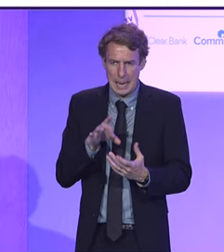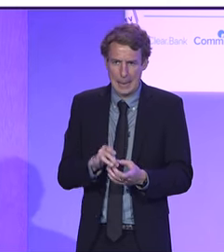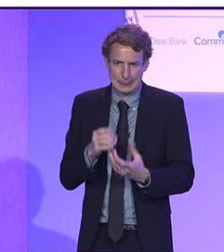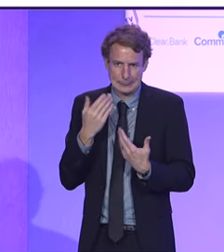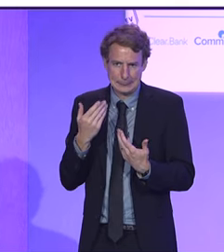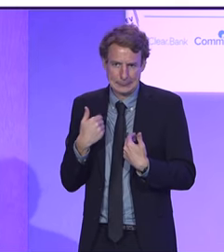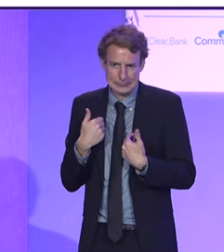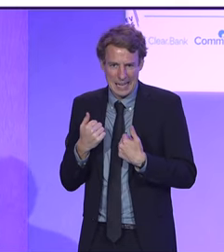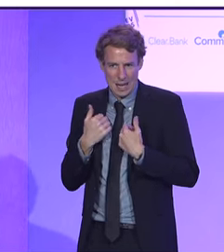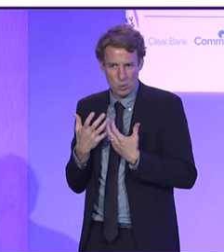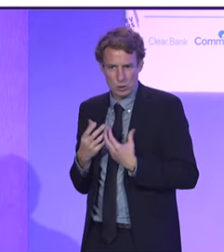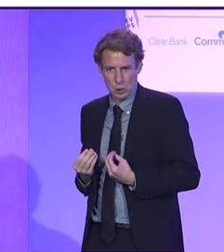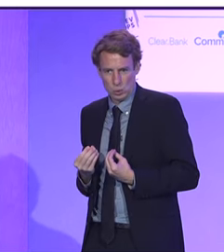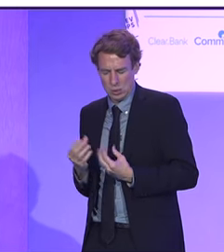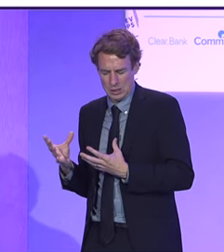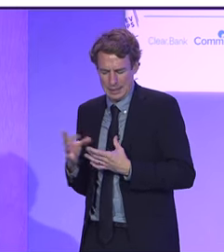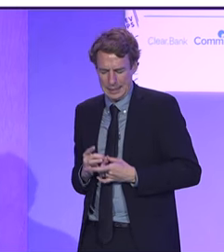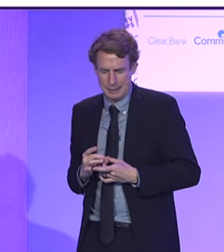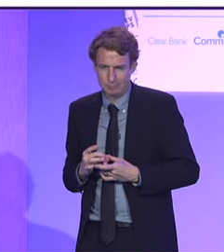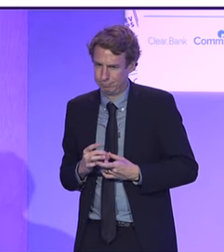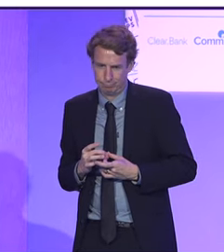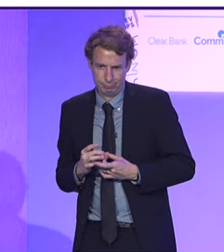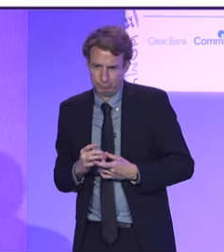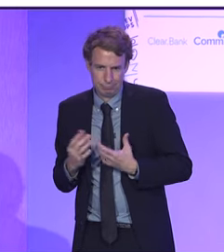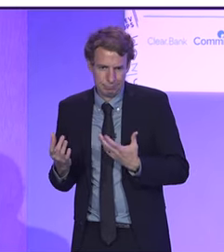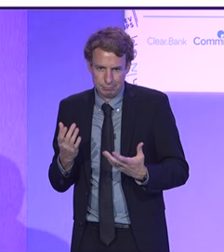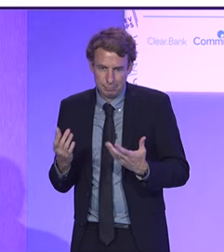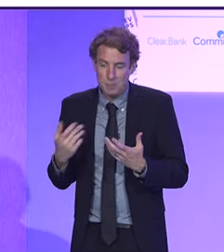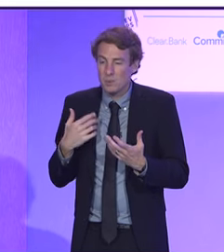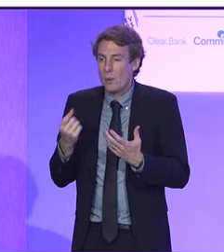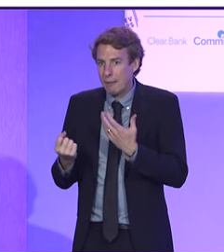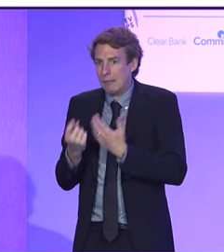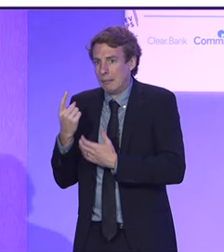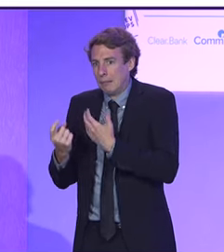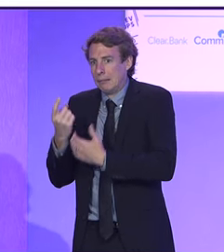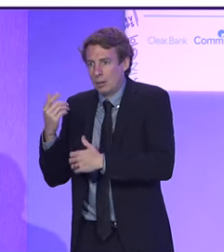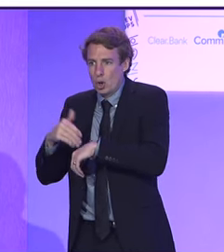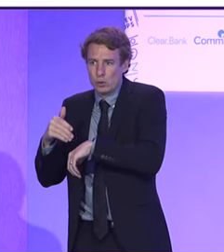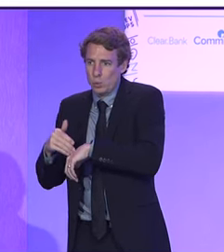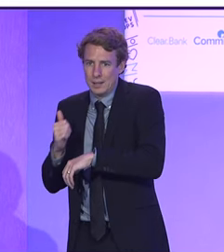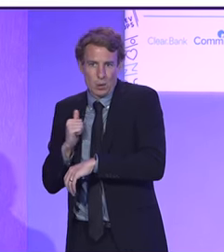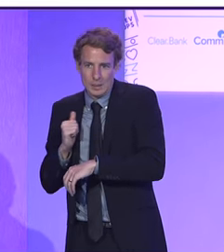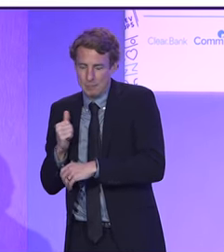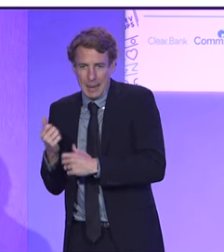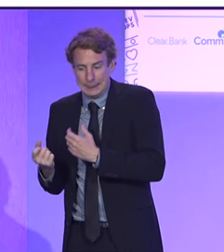So now, the more solutions we implement that only work in the short run, the more unintended consequences we introduce, and the more problem symptoms we